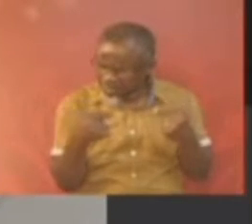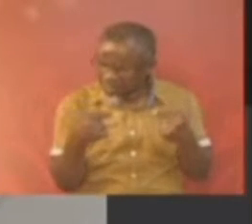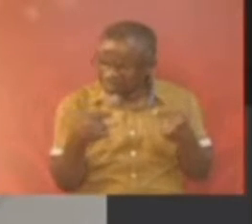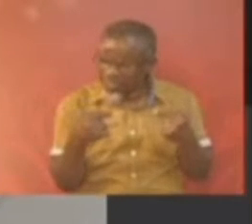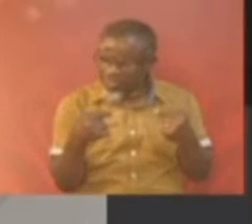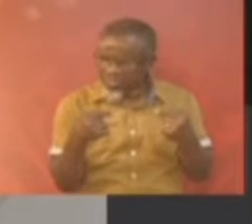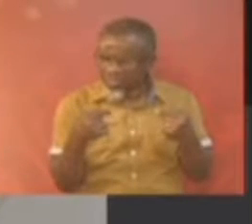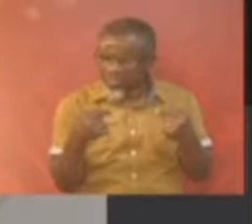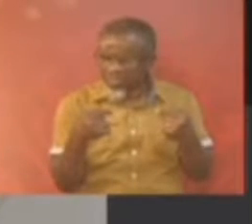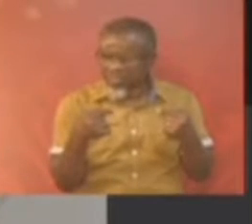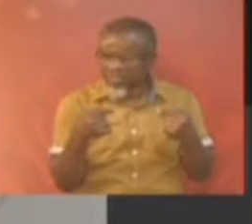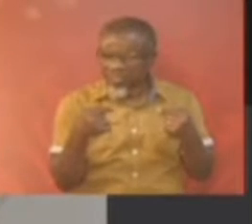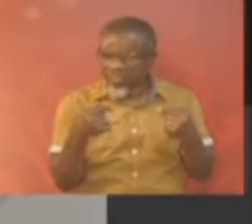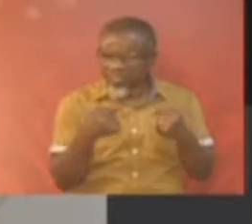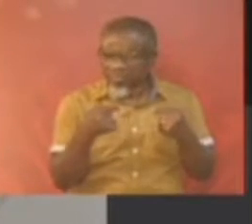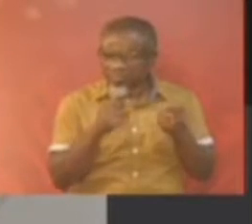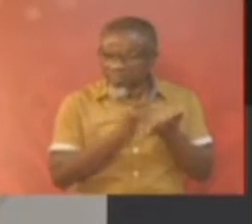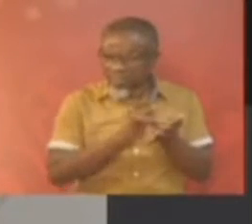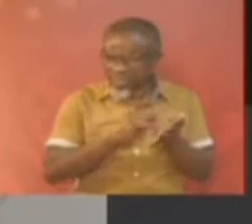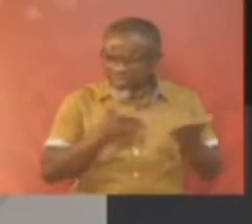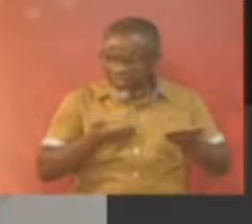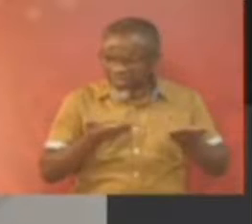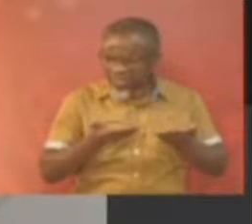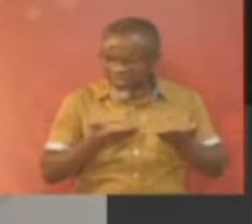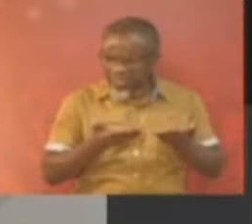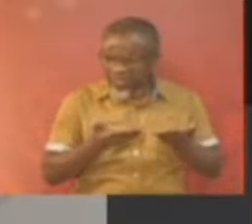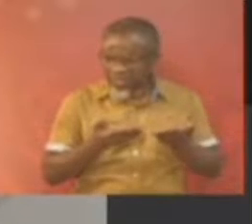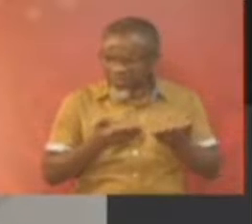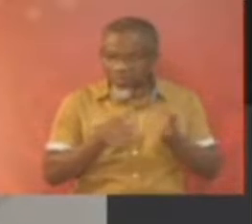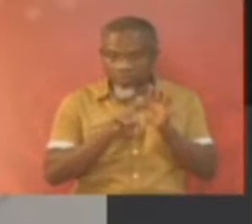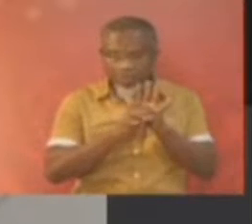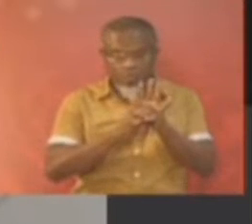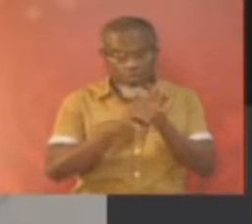like lupus and fibromyalgia?